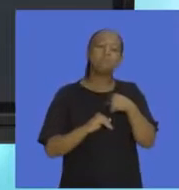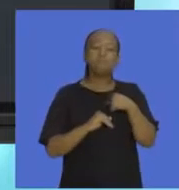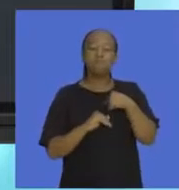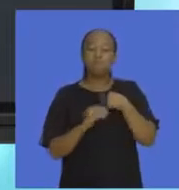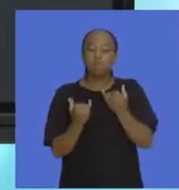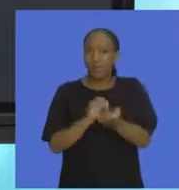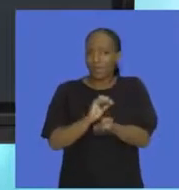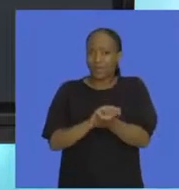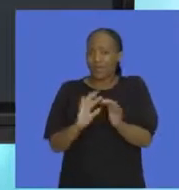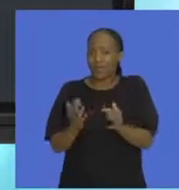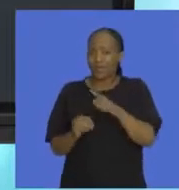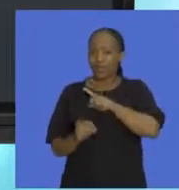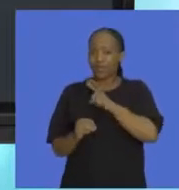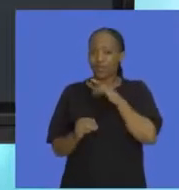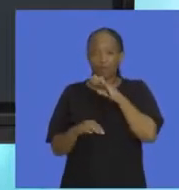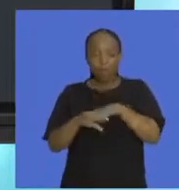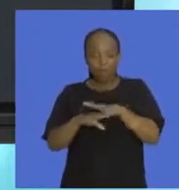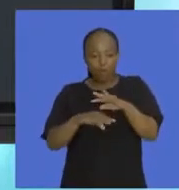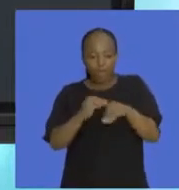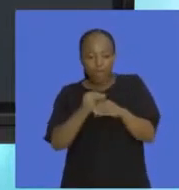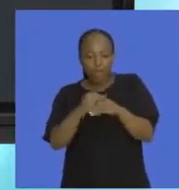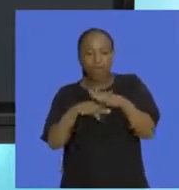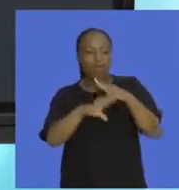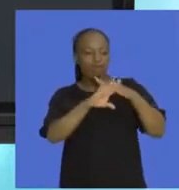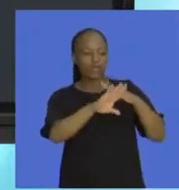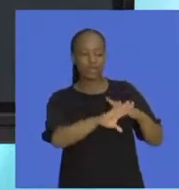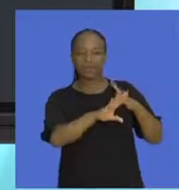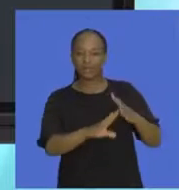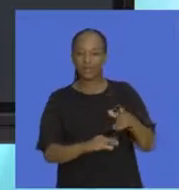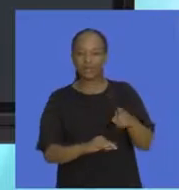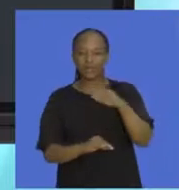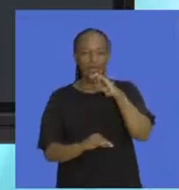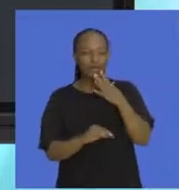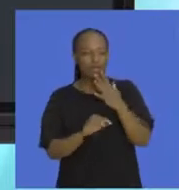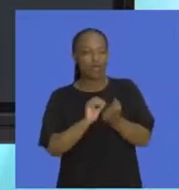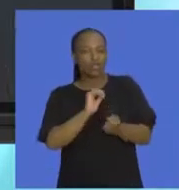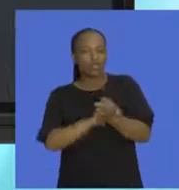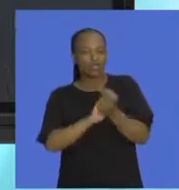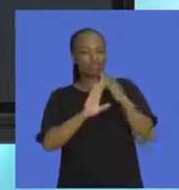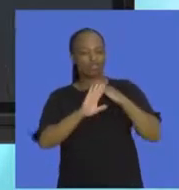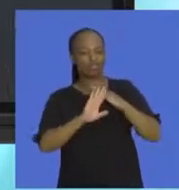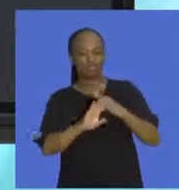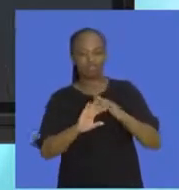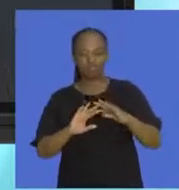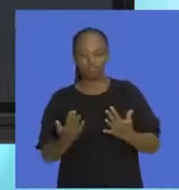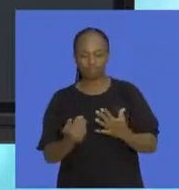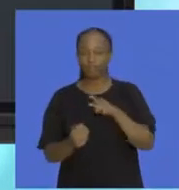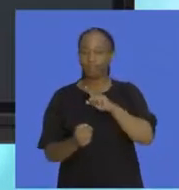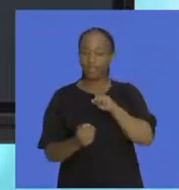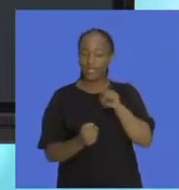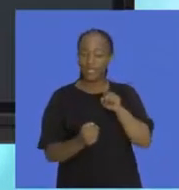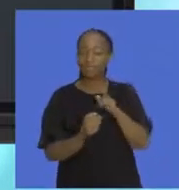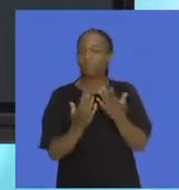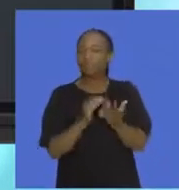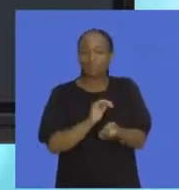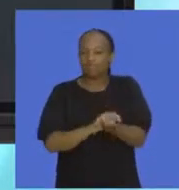exactly happens if we add even more resistors in parallel? What happens to the effective resistance in the circuit? Also, how does that